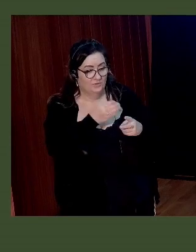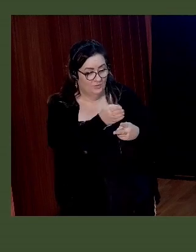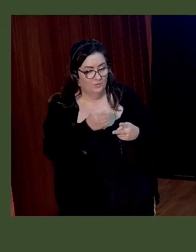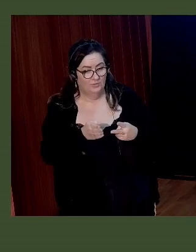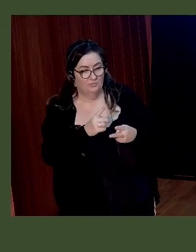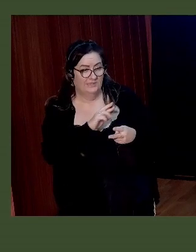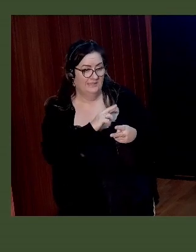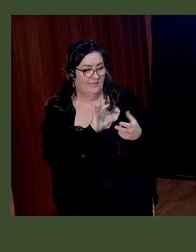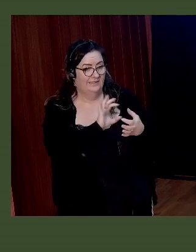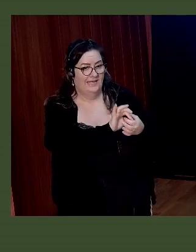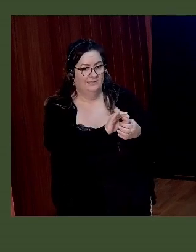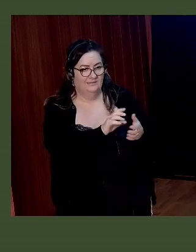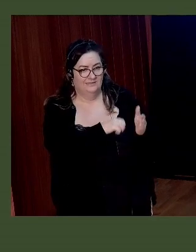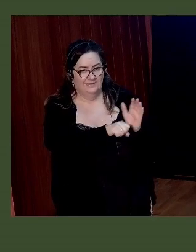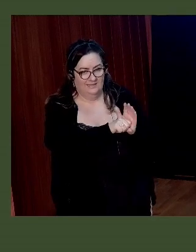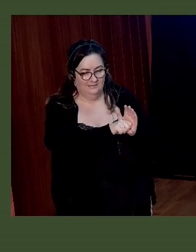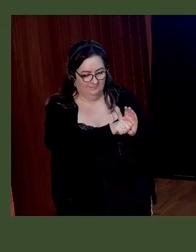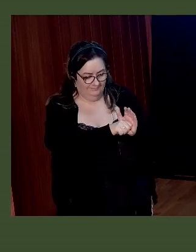nations were connected to states.